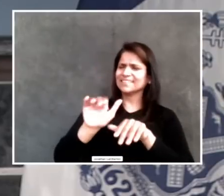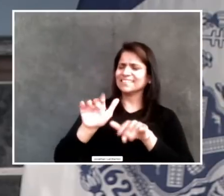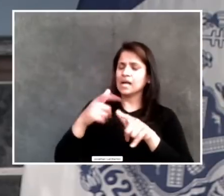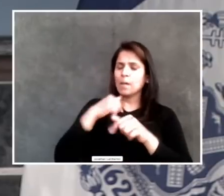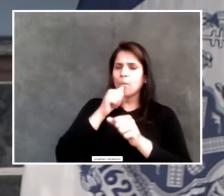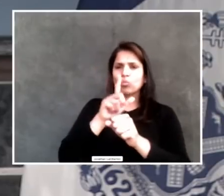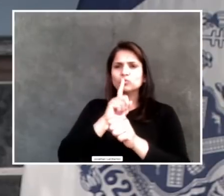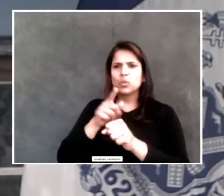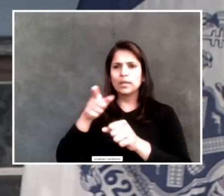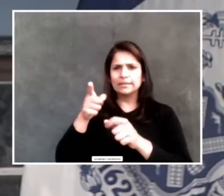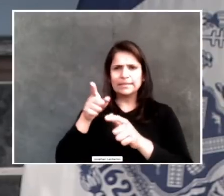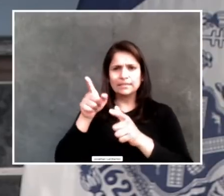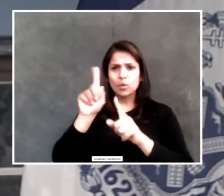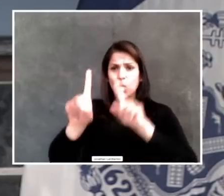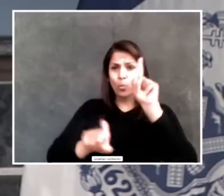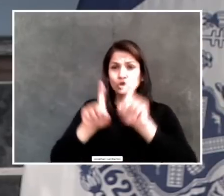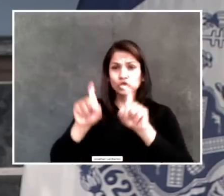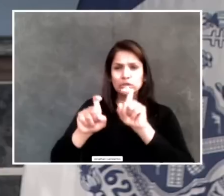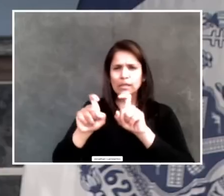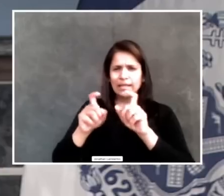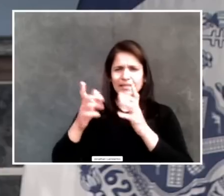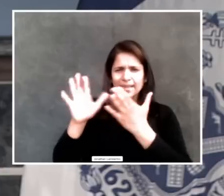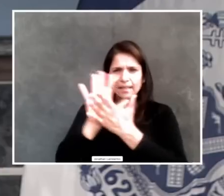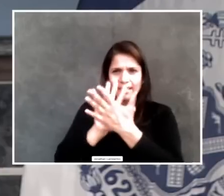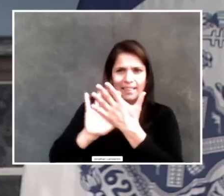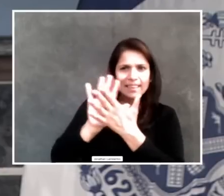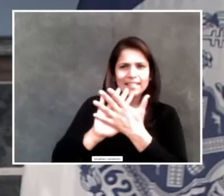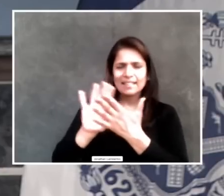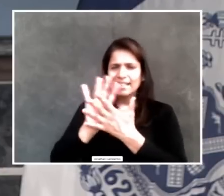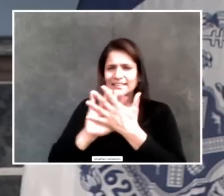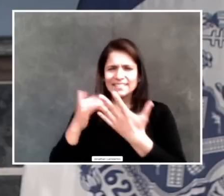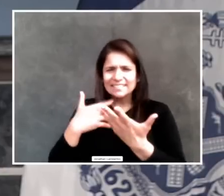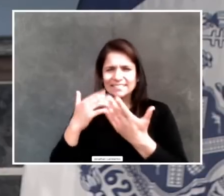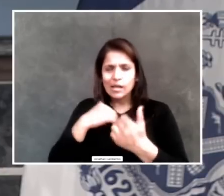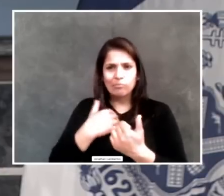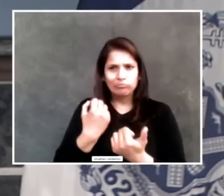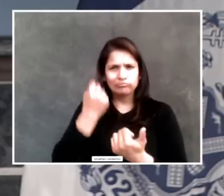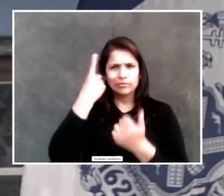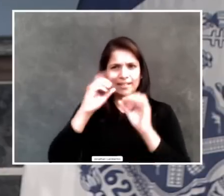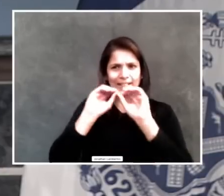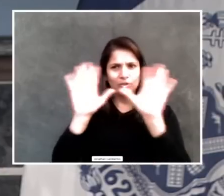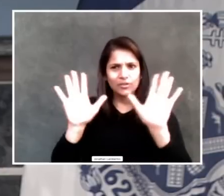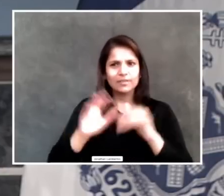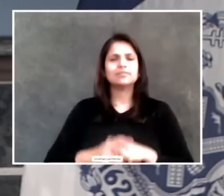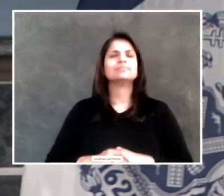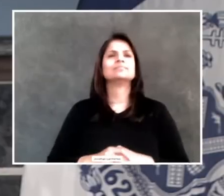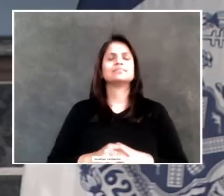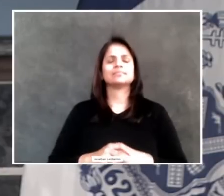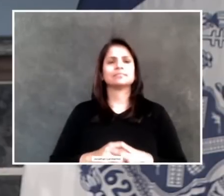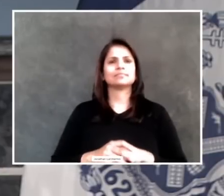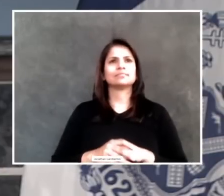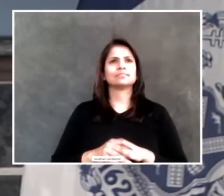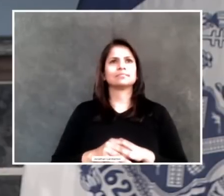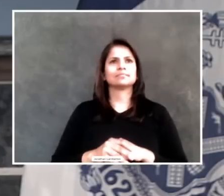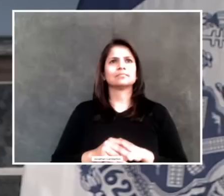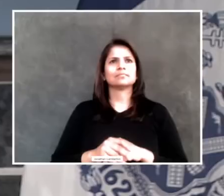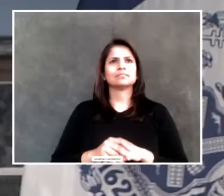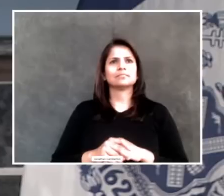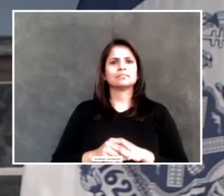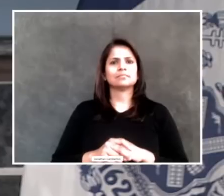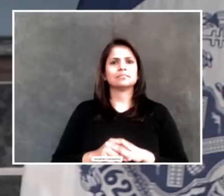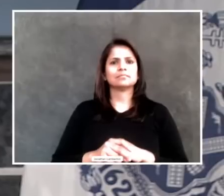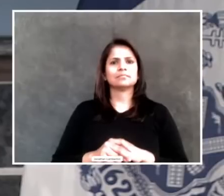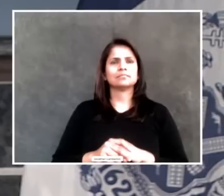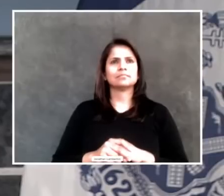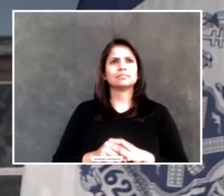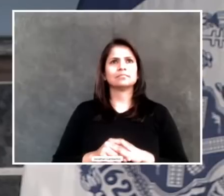have been supplying constantly the Staten Island hospitals. I've been constantly talking to Borough